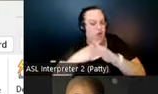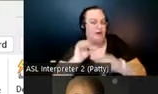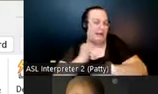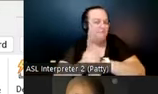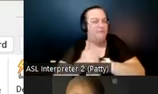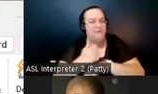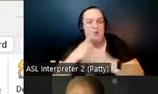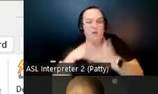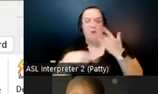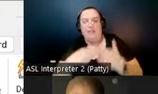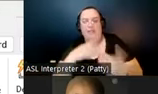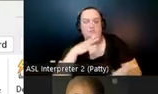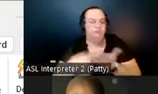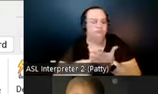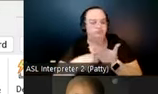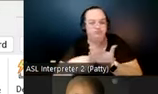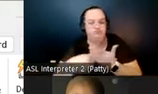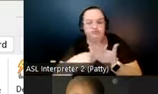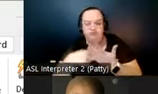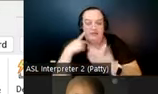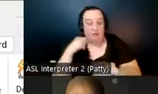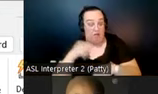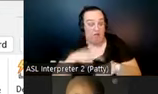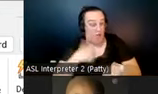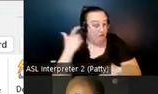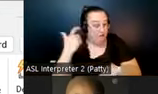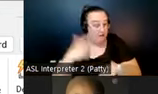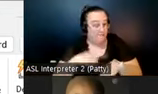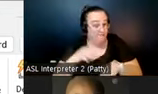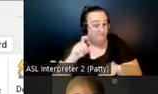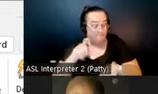they've been discussing and talking about for a long time.